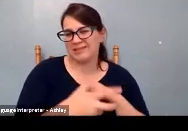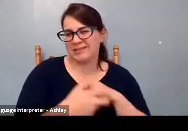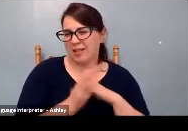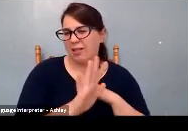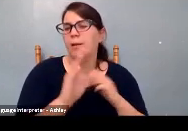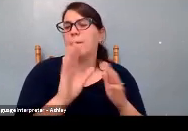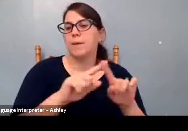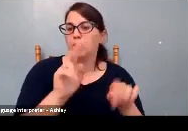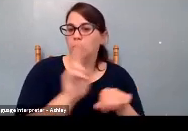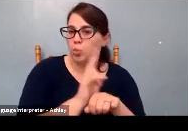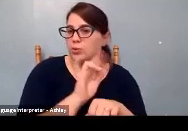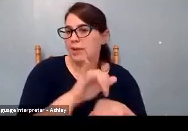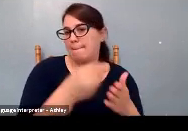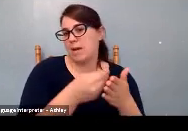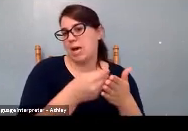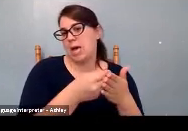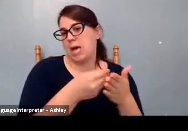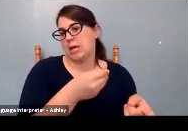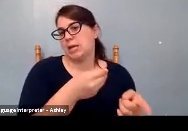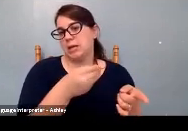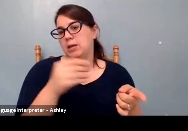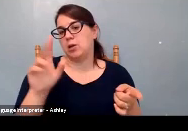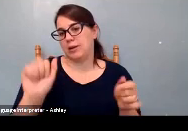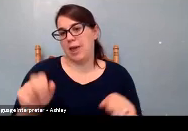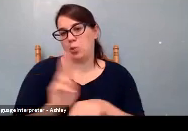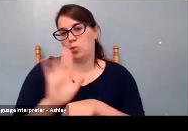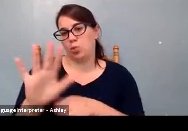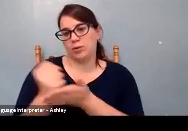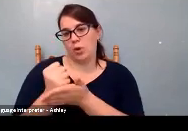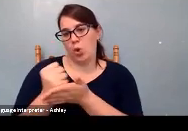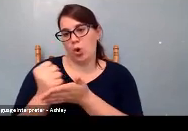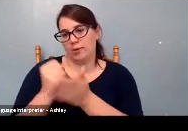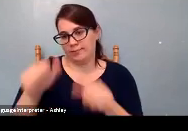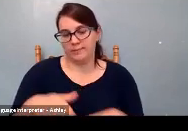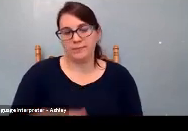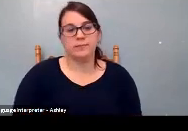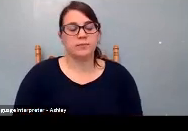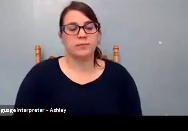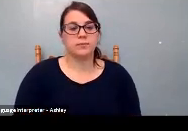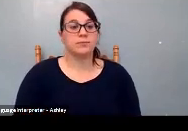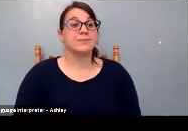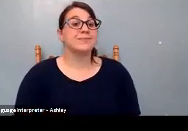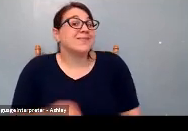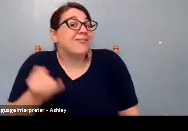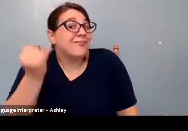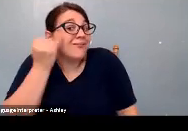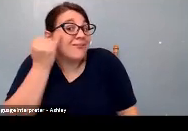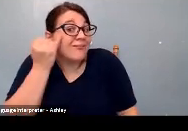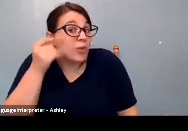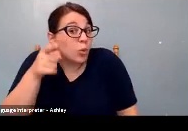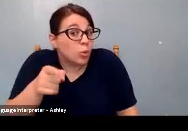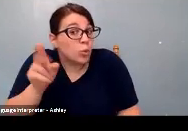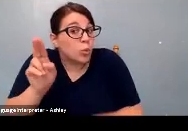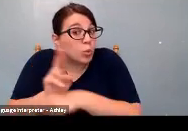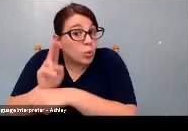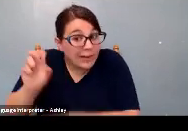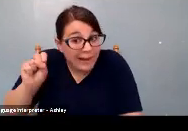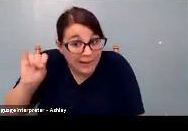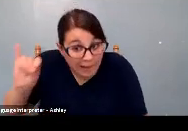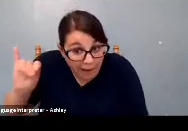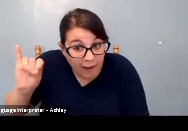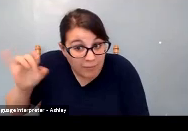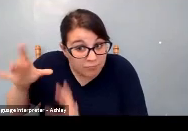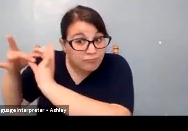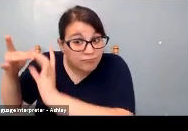So for individuals that receive SSI, supplemental security income, it's important that they know that